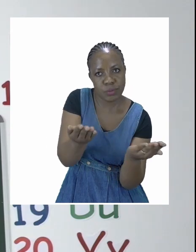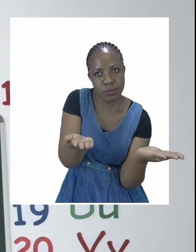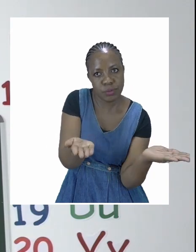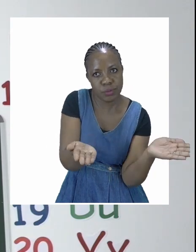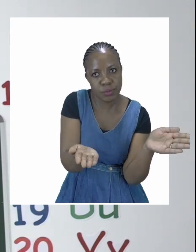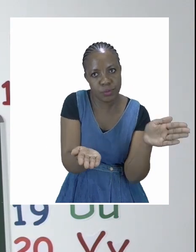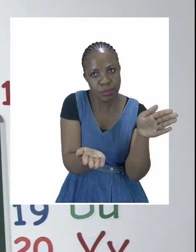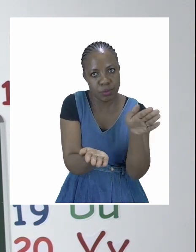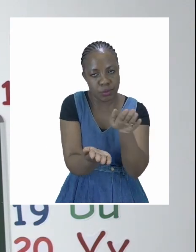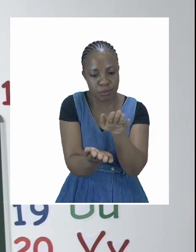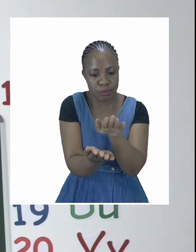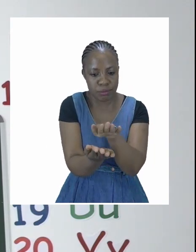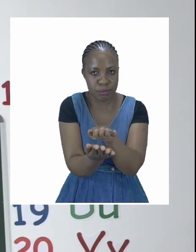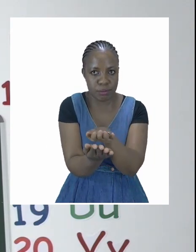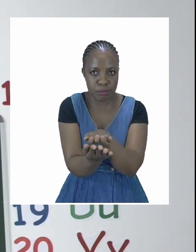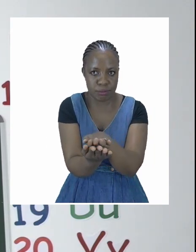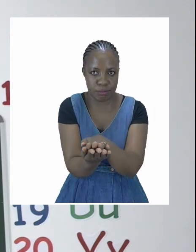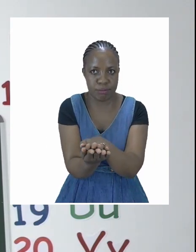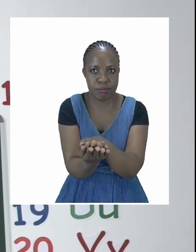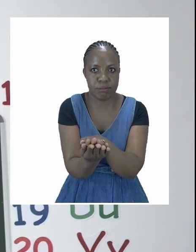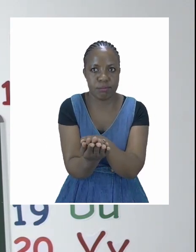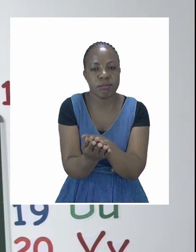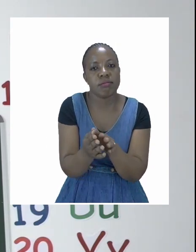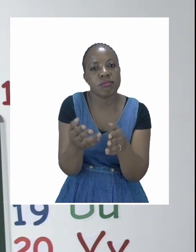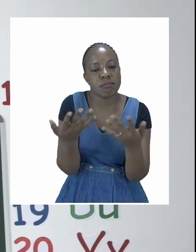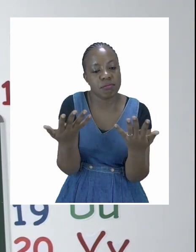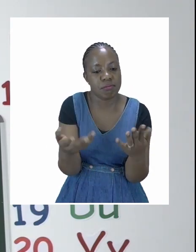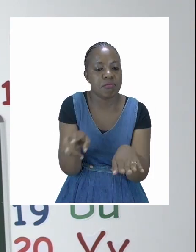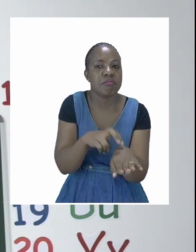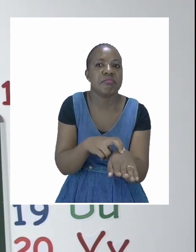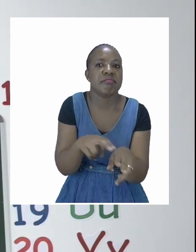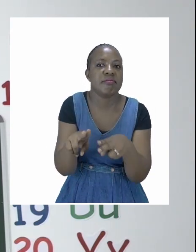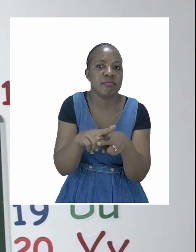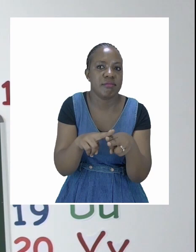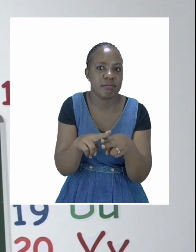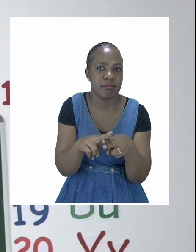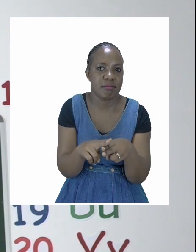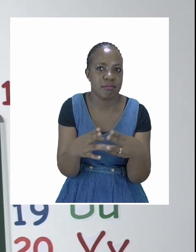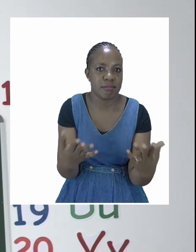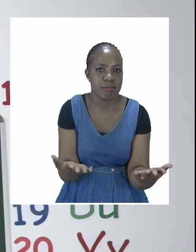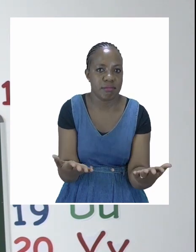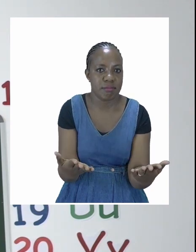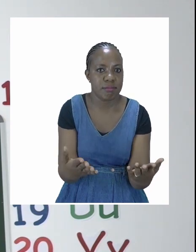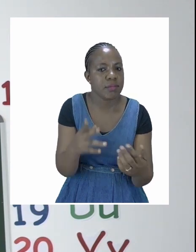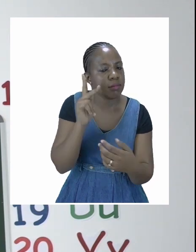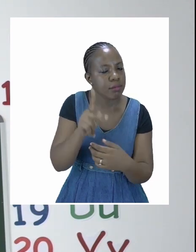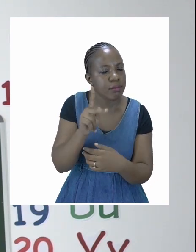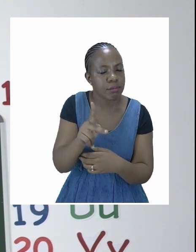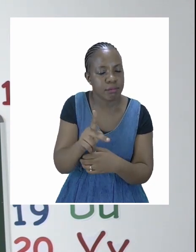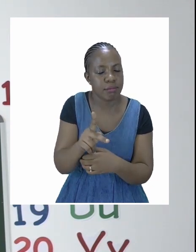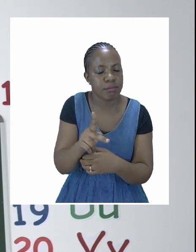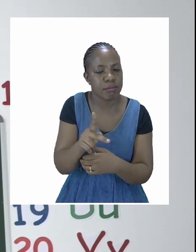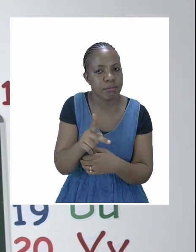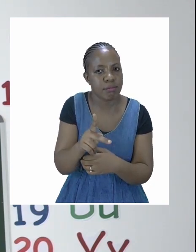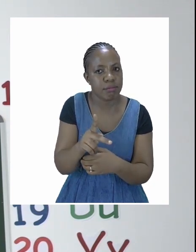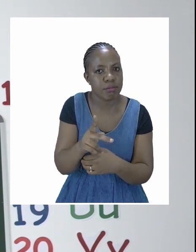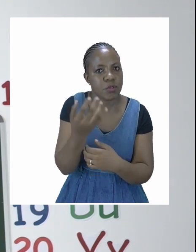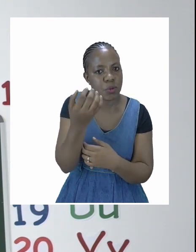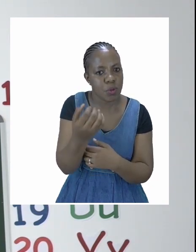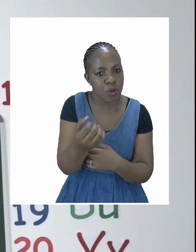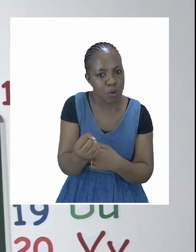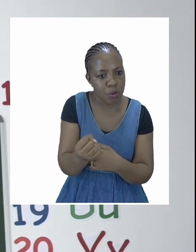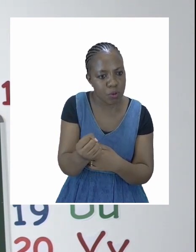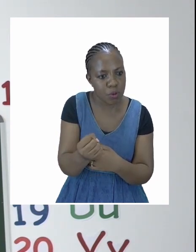it for ready to use. But there is more. We are also available on